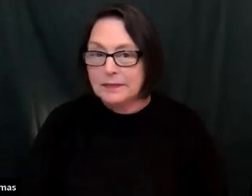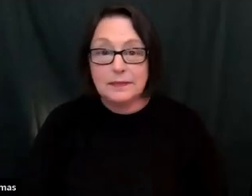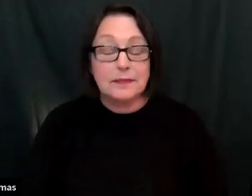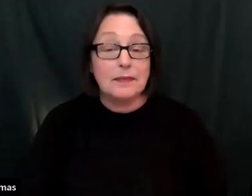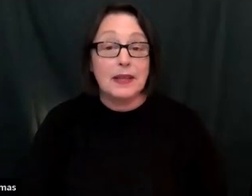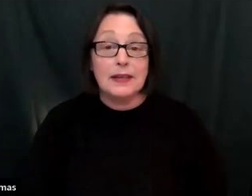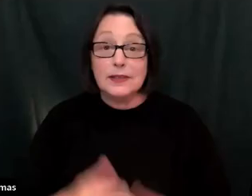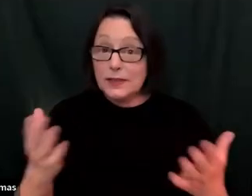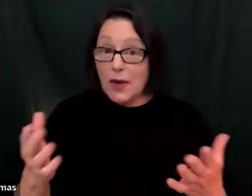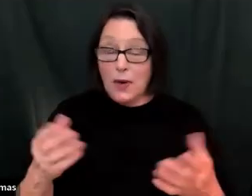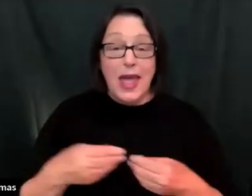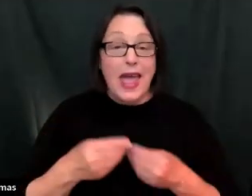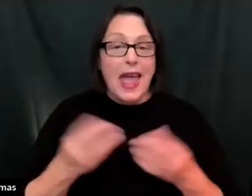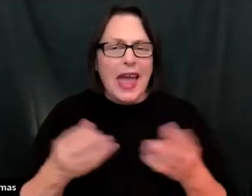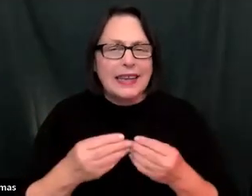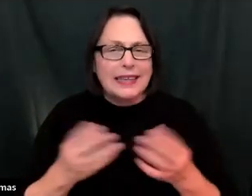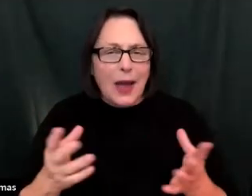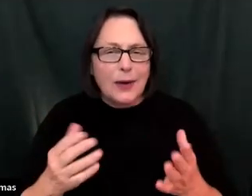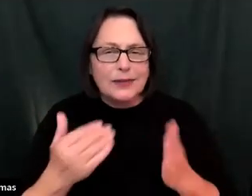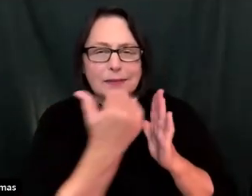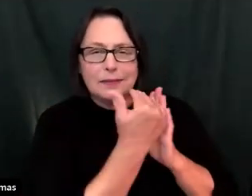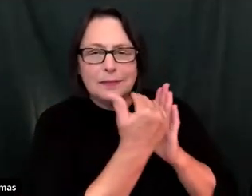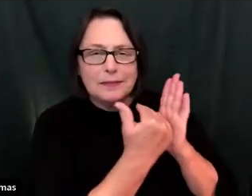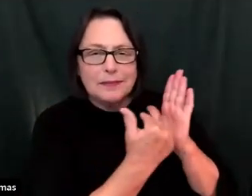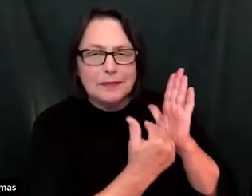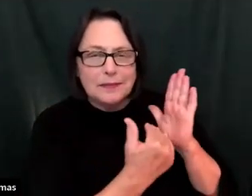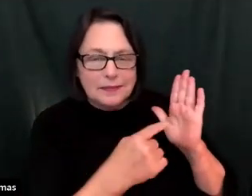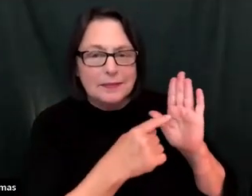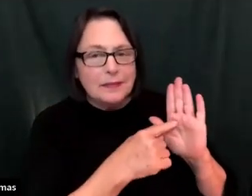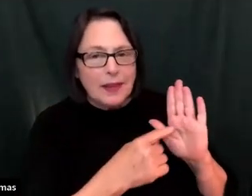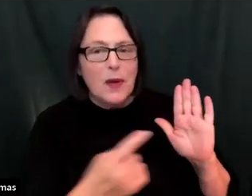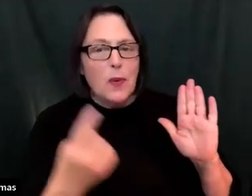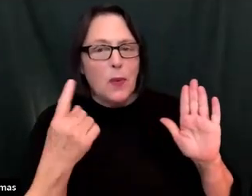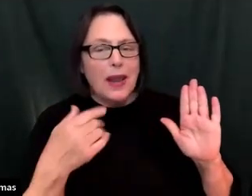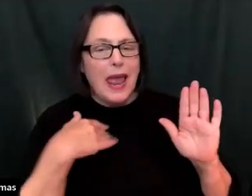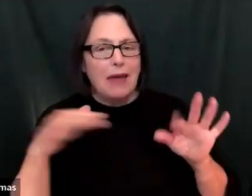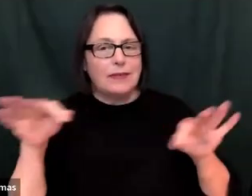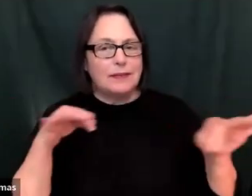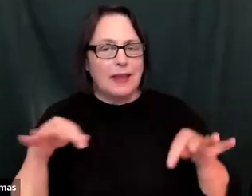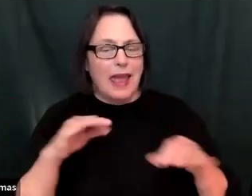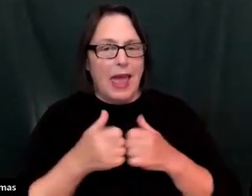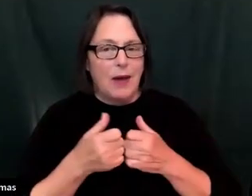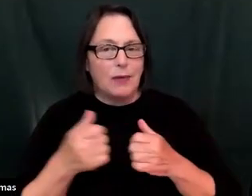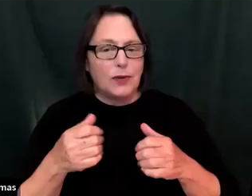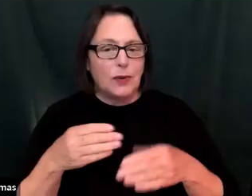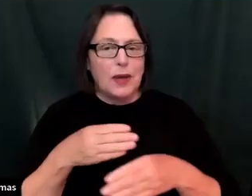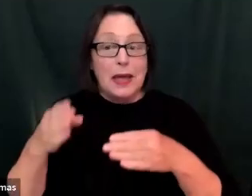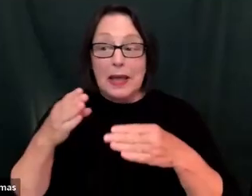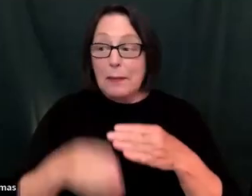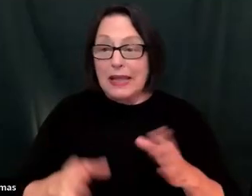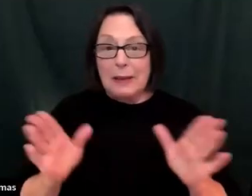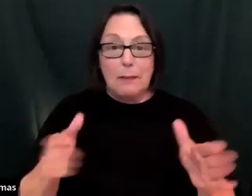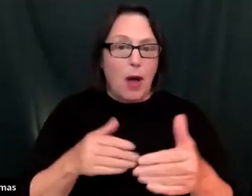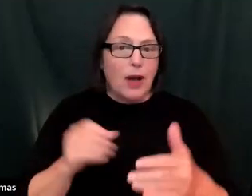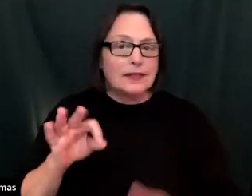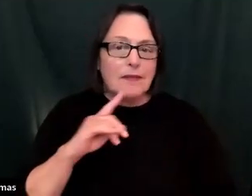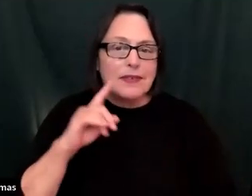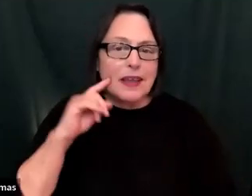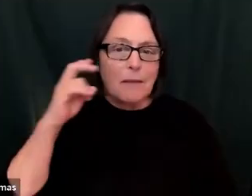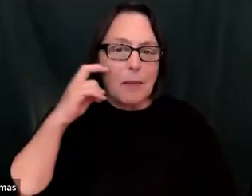So in the handouts this week, you received directions to complete a box of deafblindness for a student that you may be working